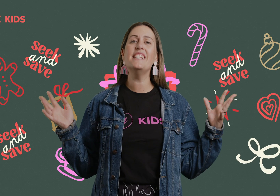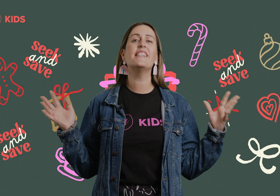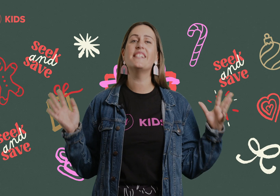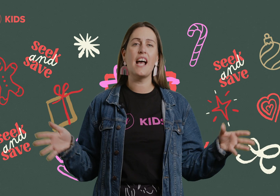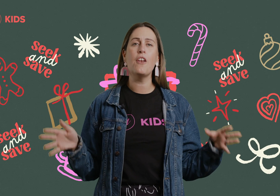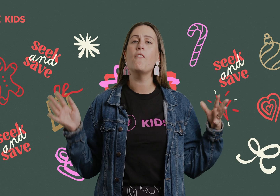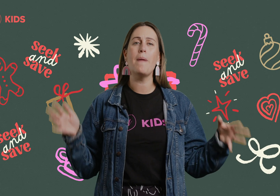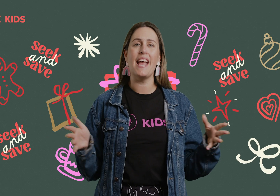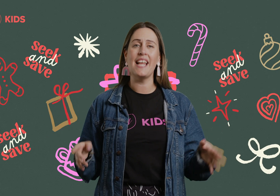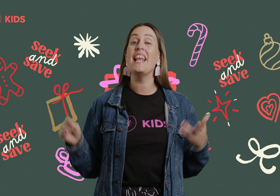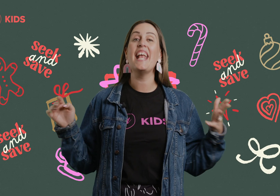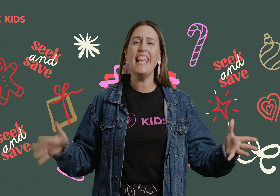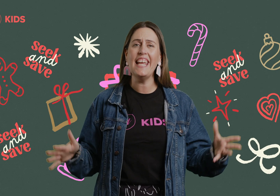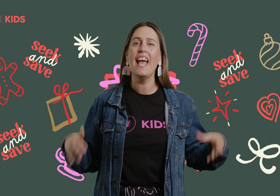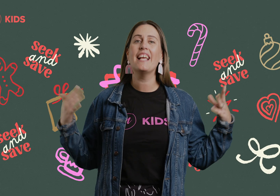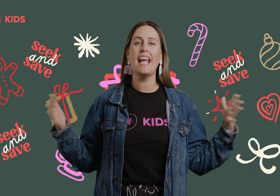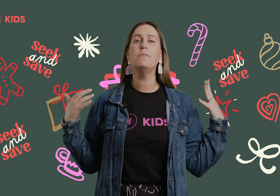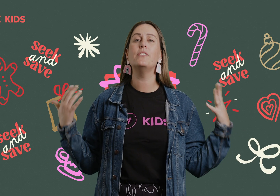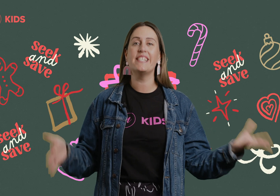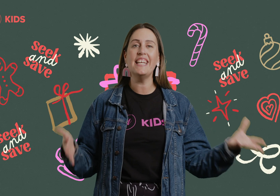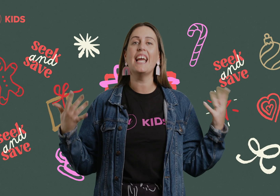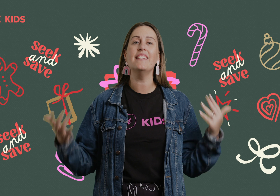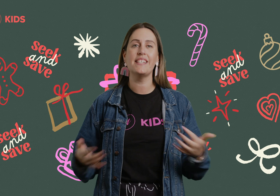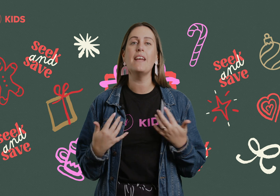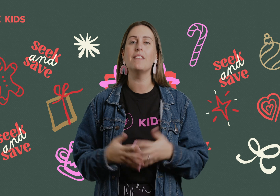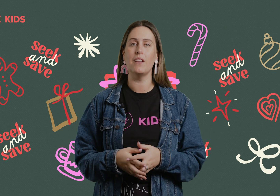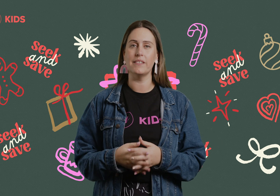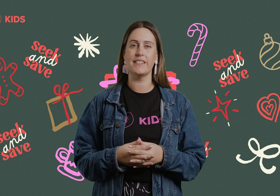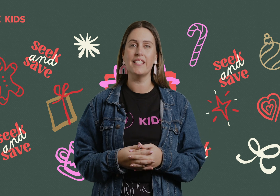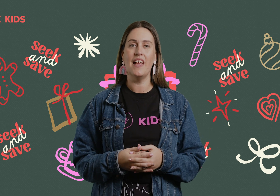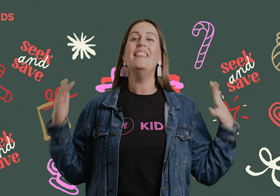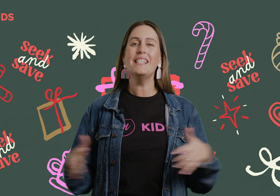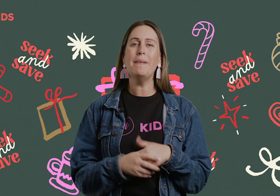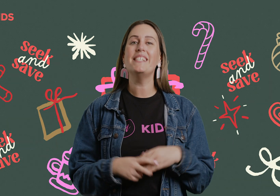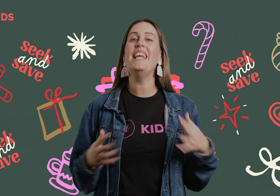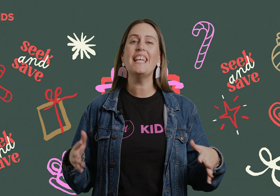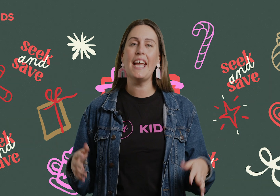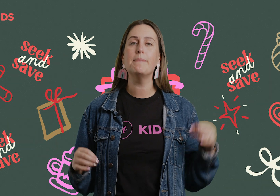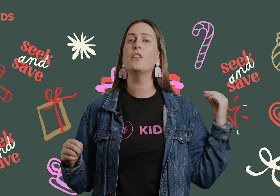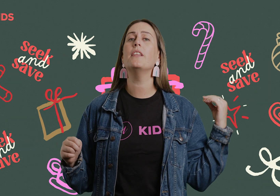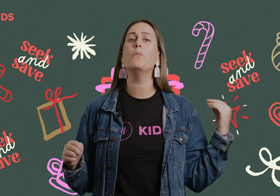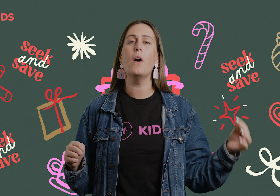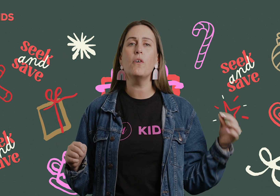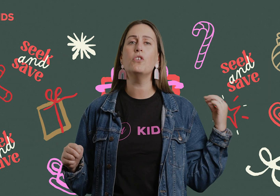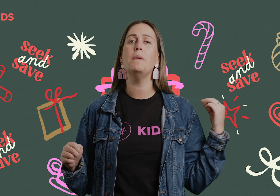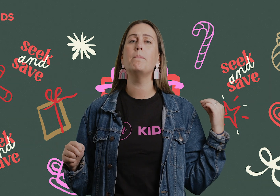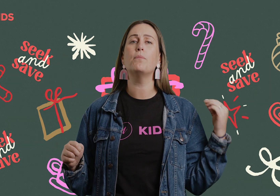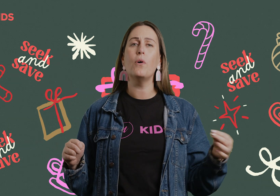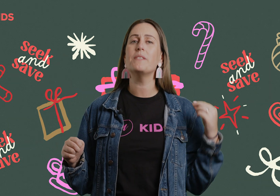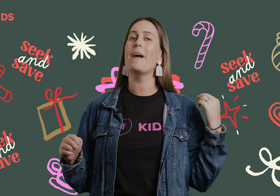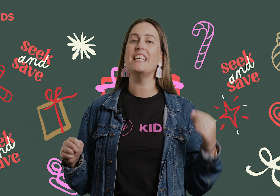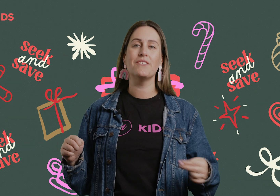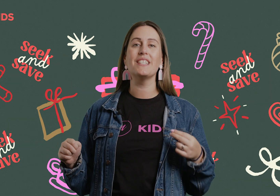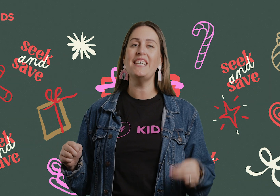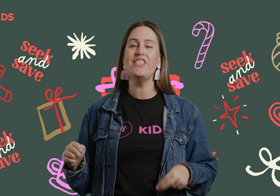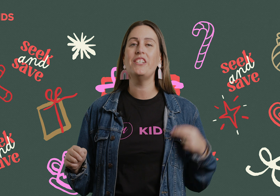Jesus is the Son of Man, and he came to seek and save the lost. This means he came so that the world could be